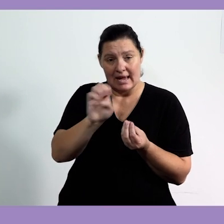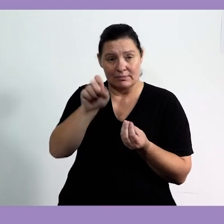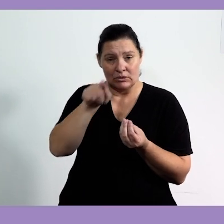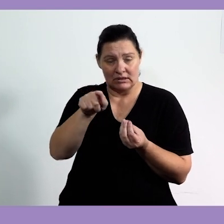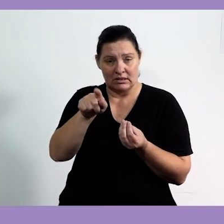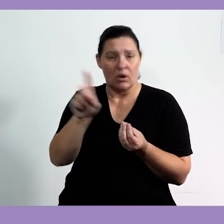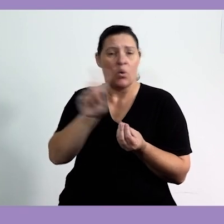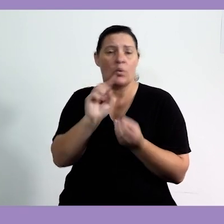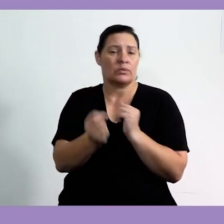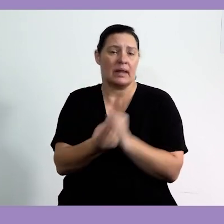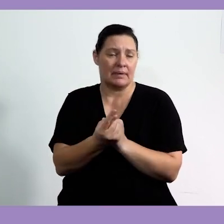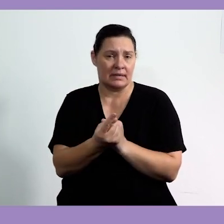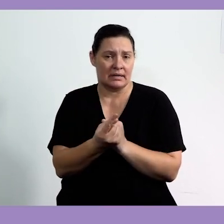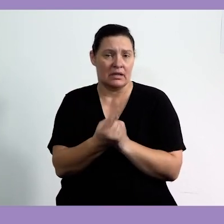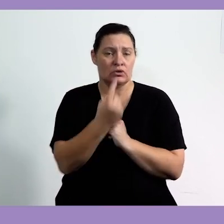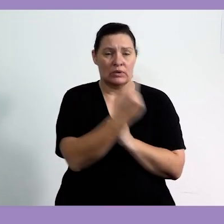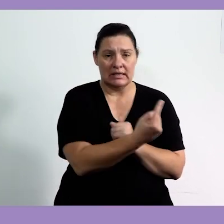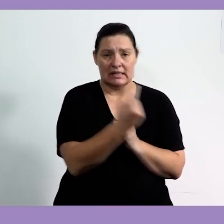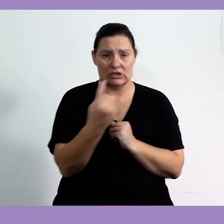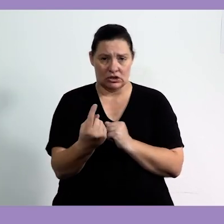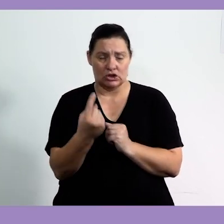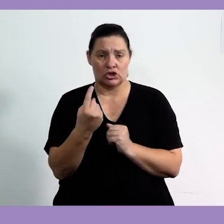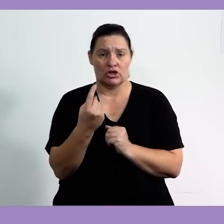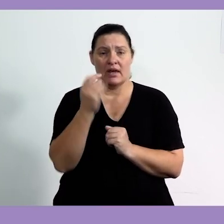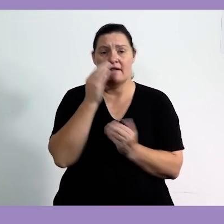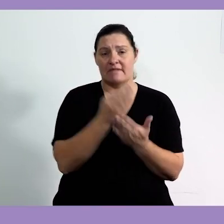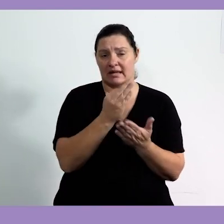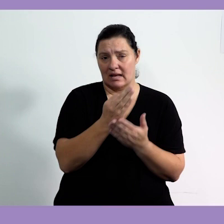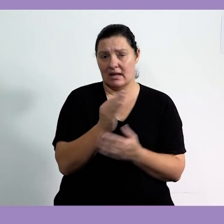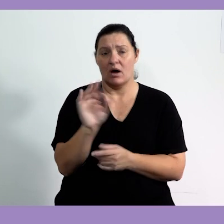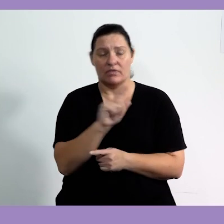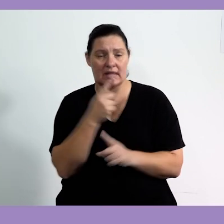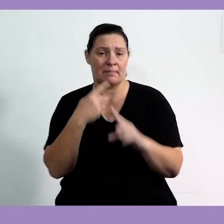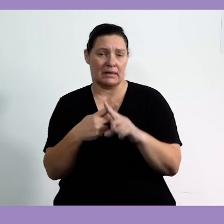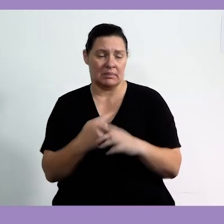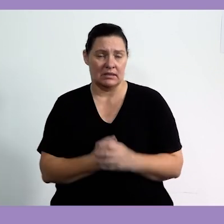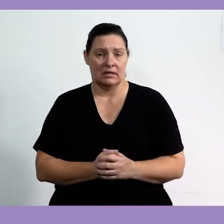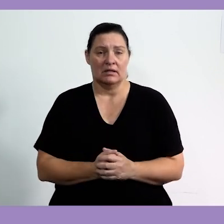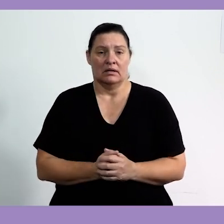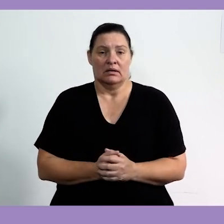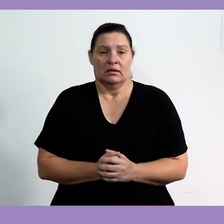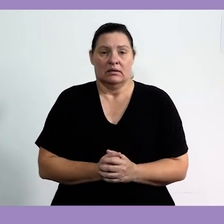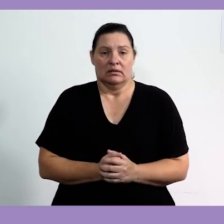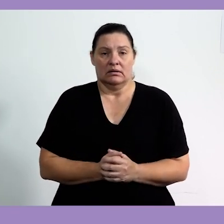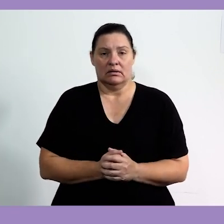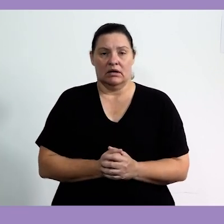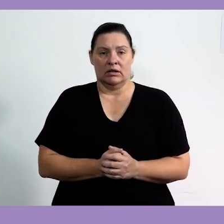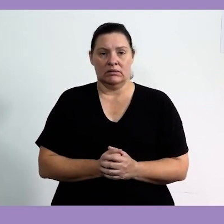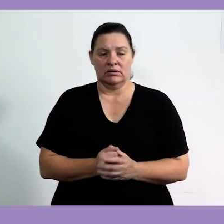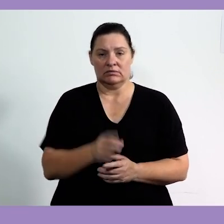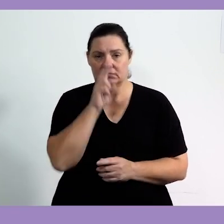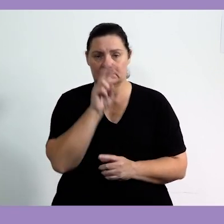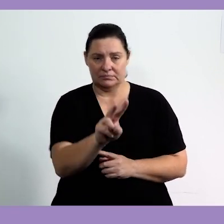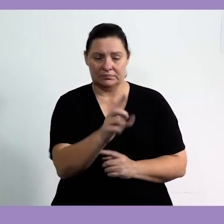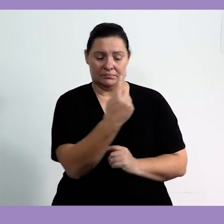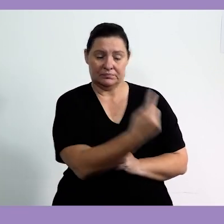an exponent, what is going to happen to each of the factors that are being multiplied? So, can you see